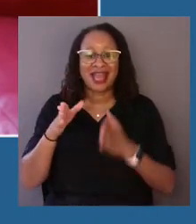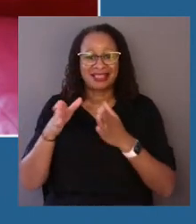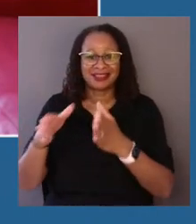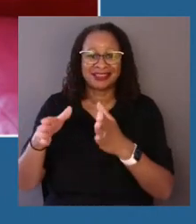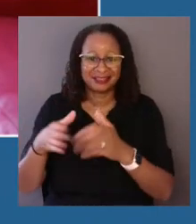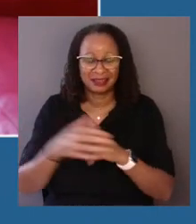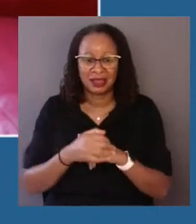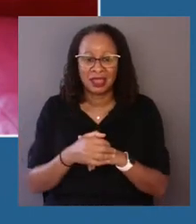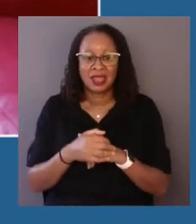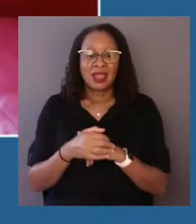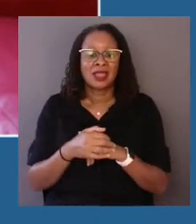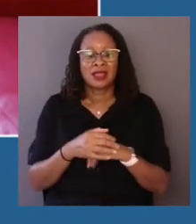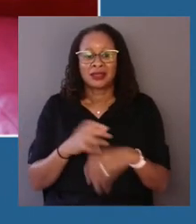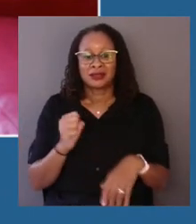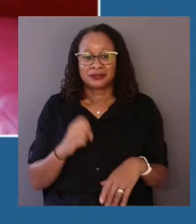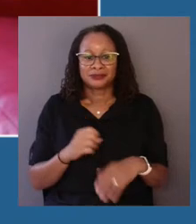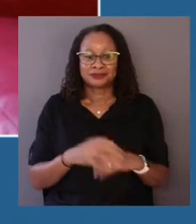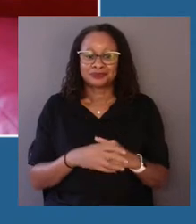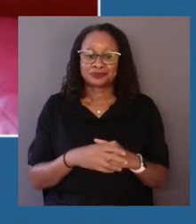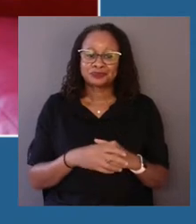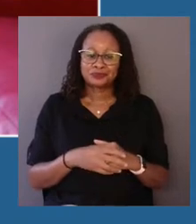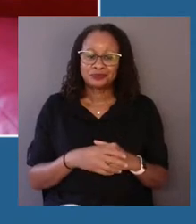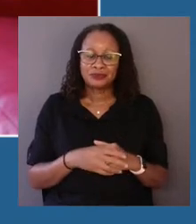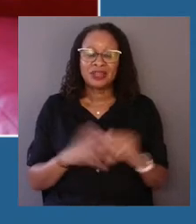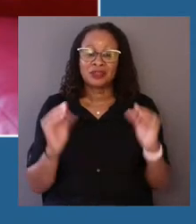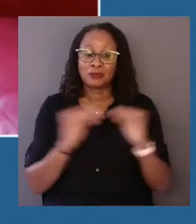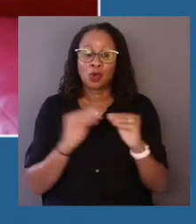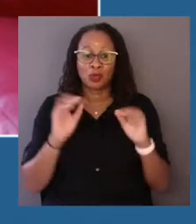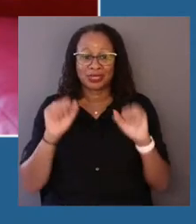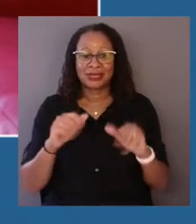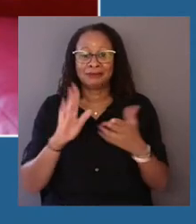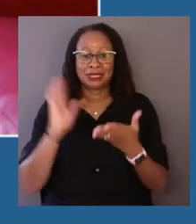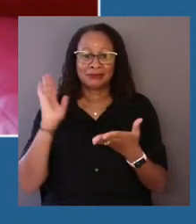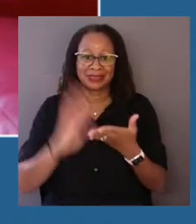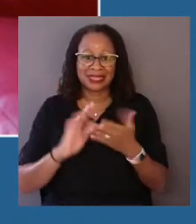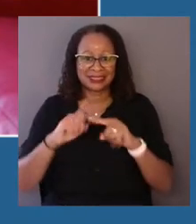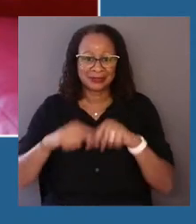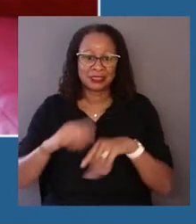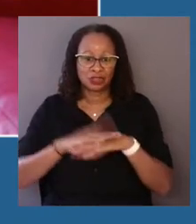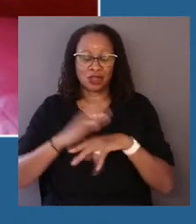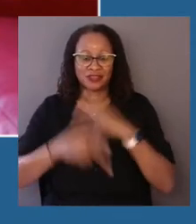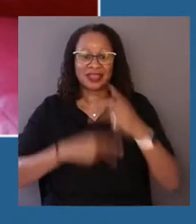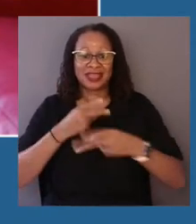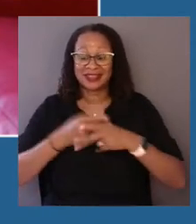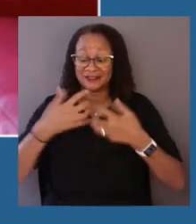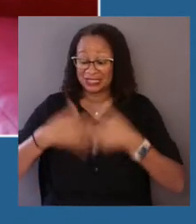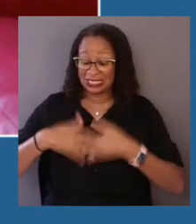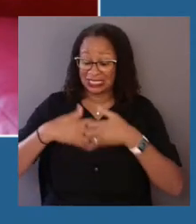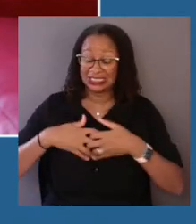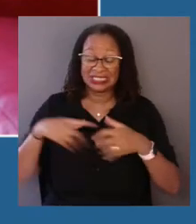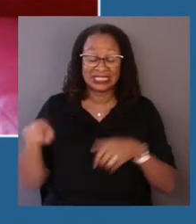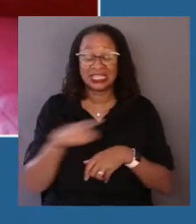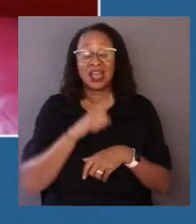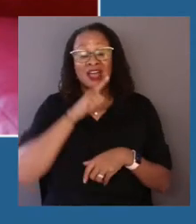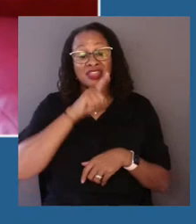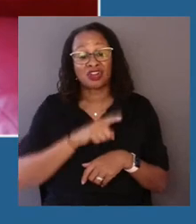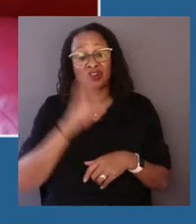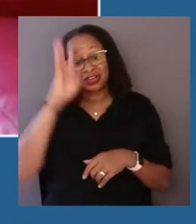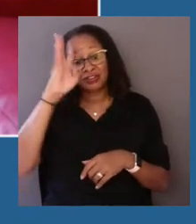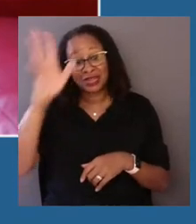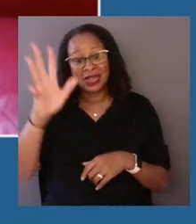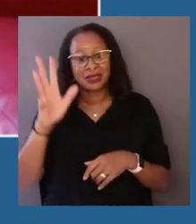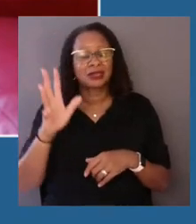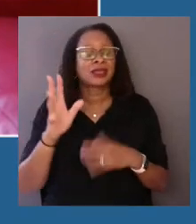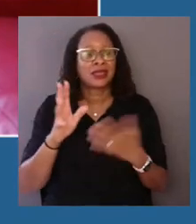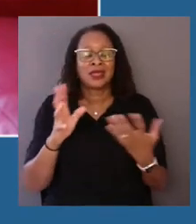reduce greenhouse gases, the more we will be less dependent on the kinds of facilities that are creating havoc with